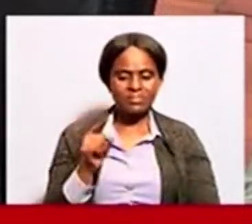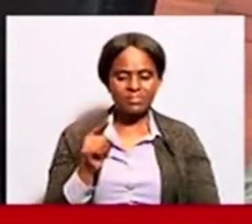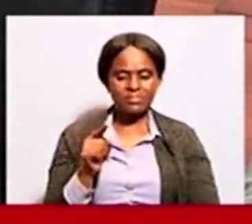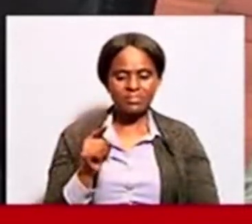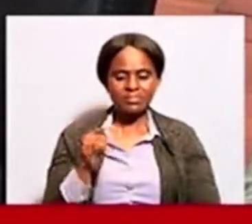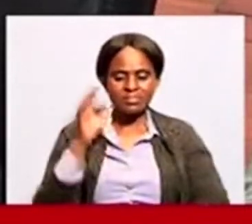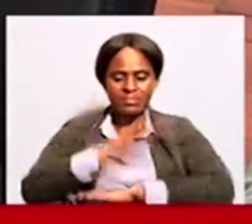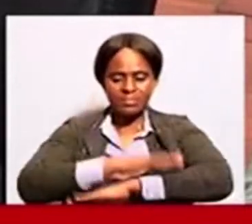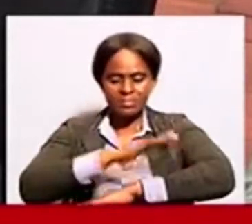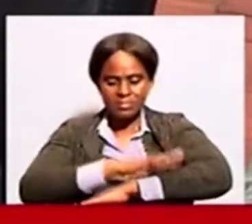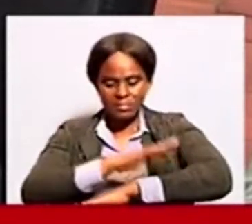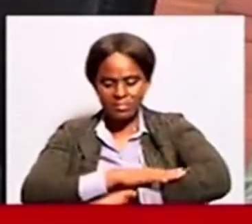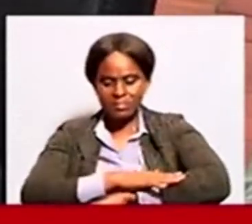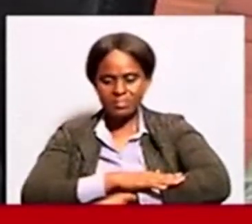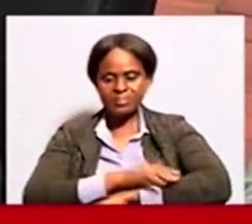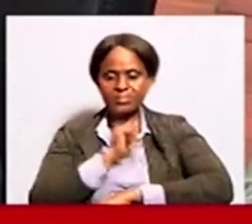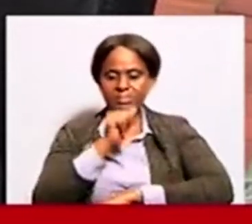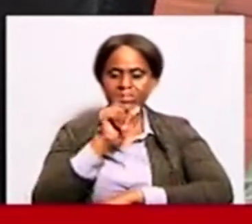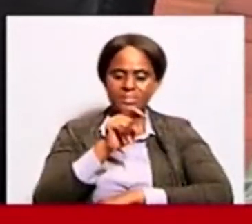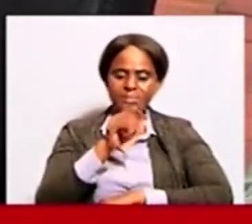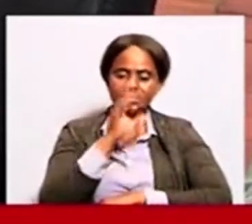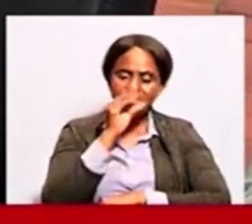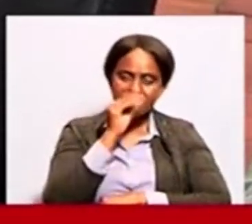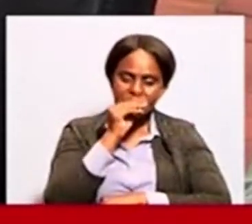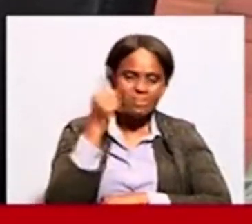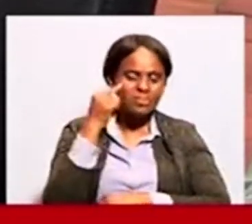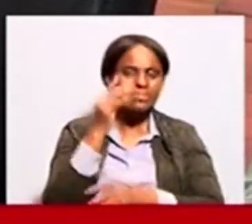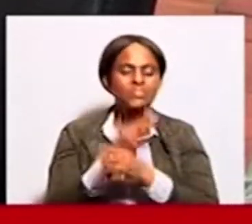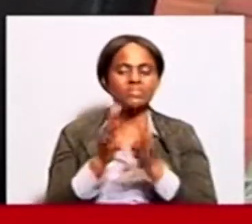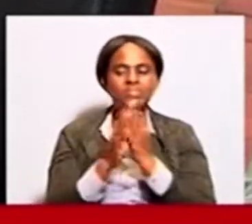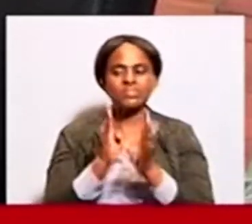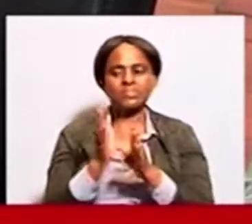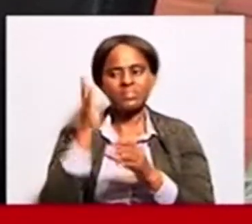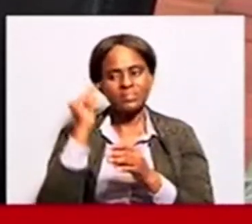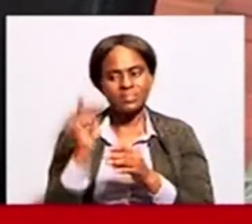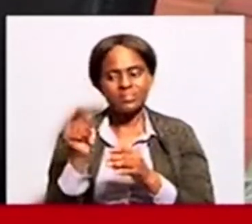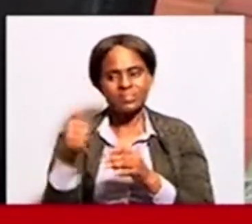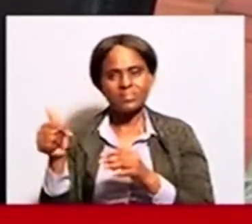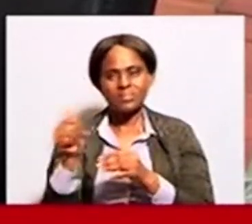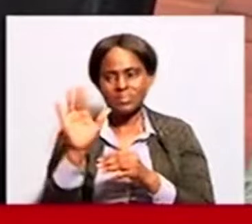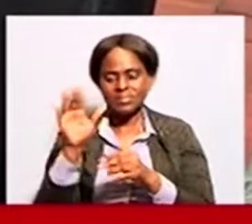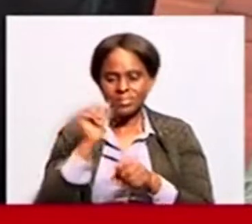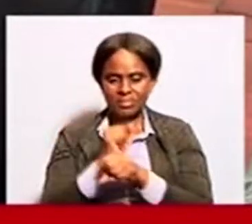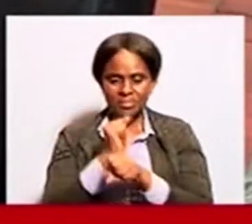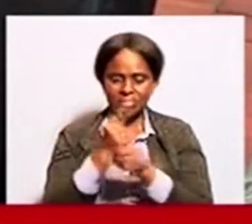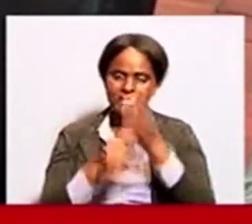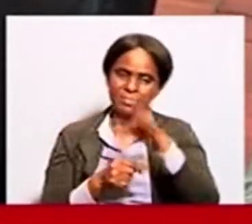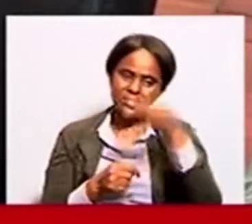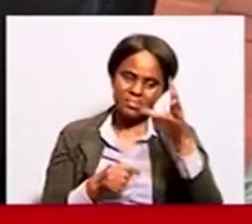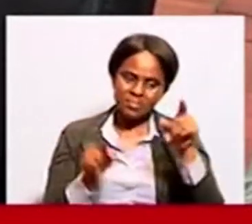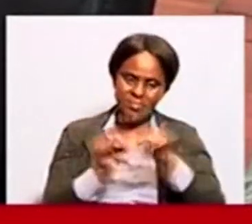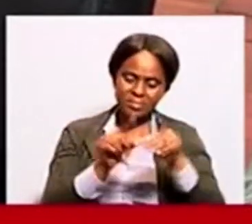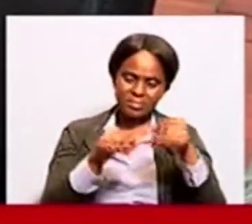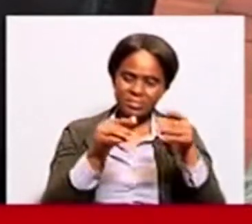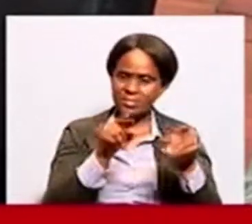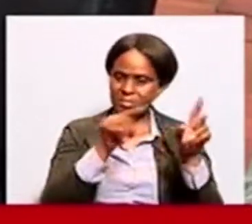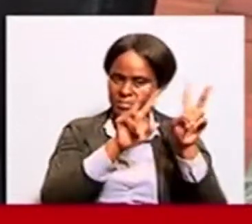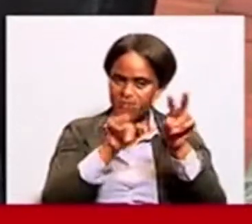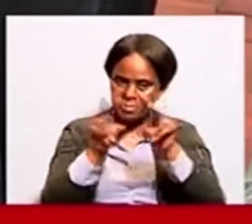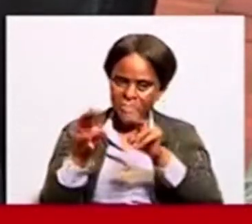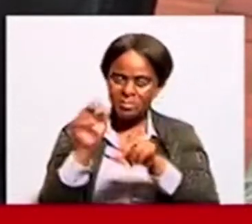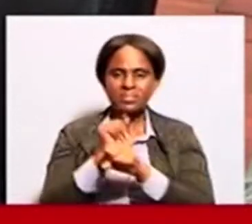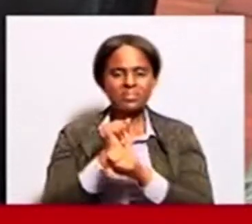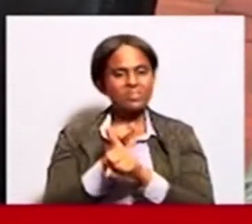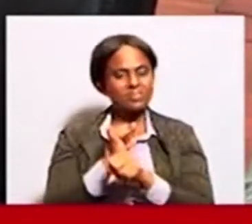those desks, you're not supposed to speak for the contractors. Why? Your role is to give them a contract and deliver. You go and inspect the